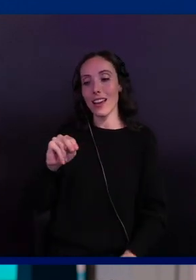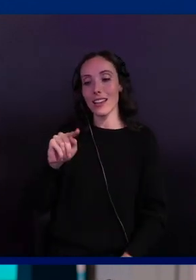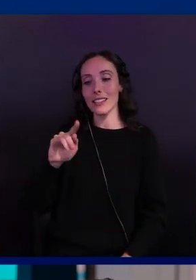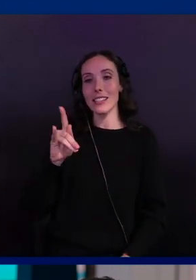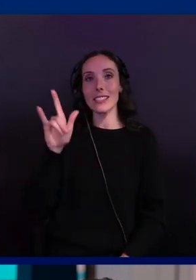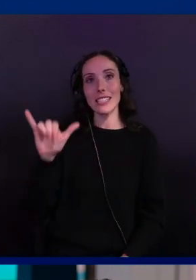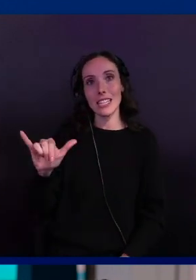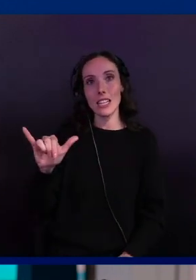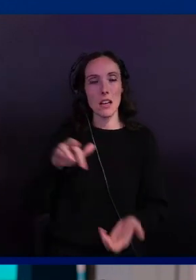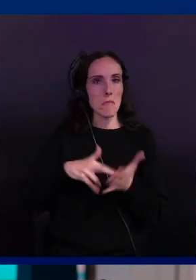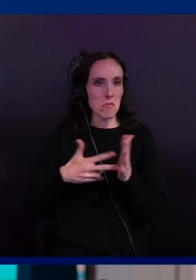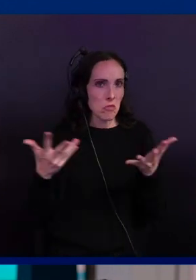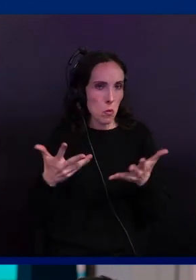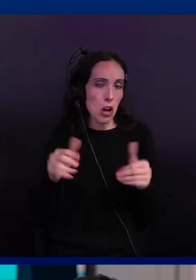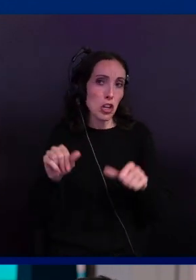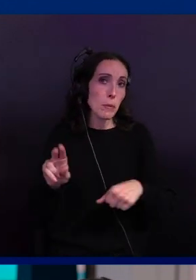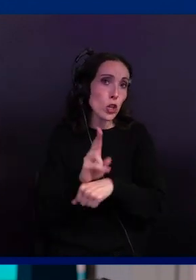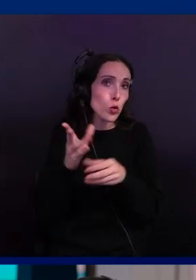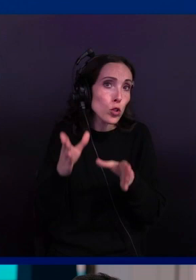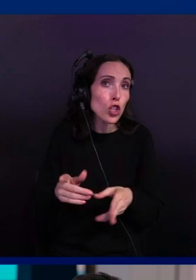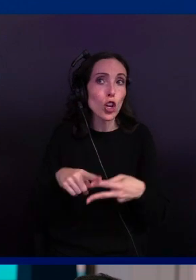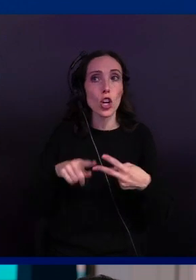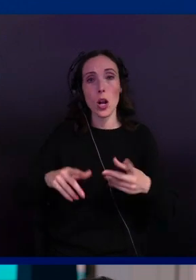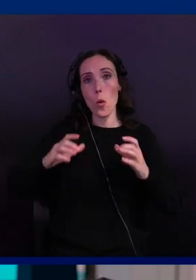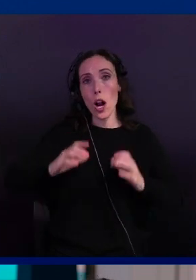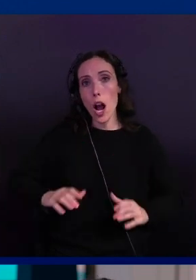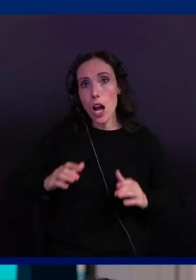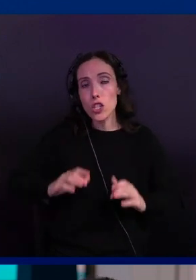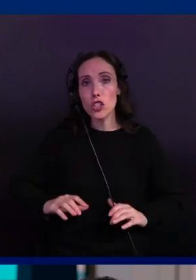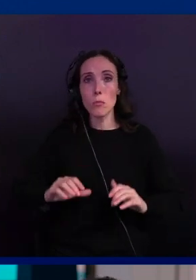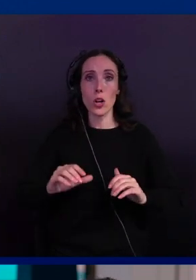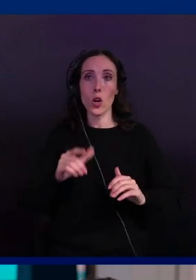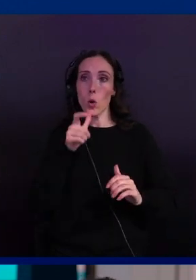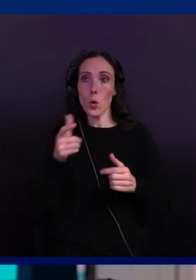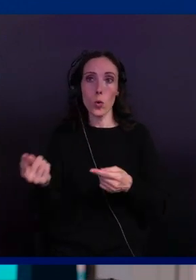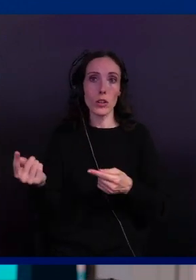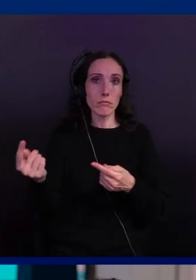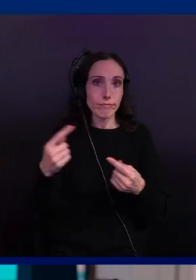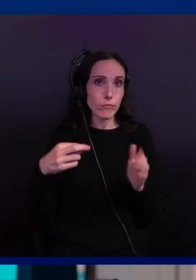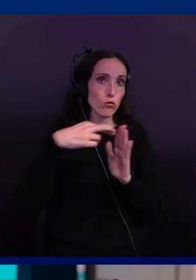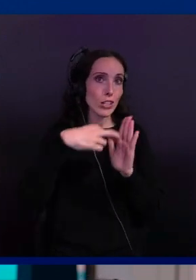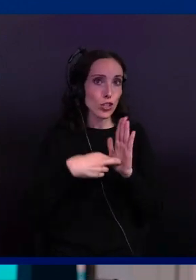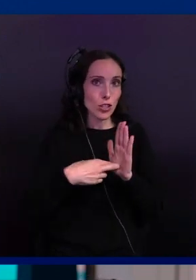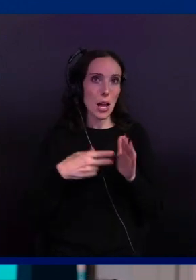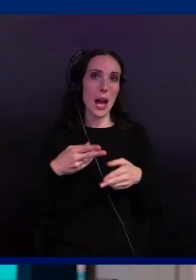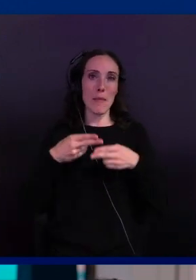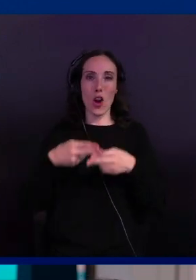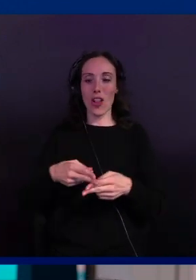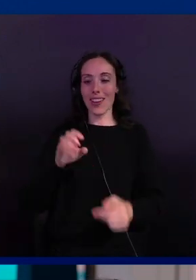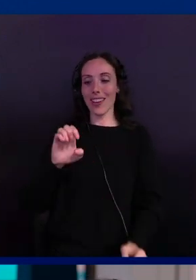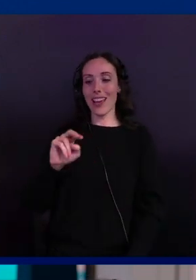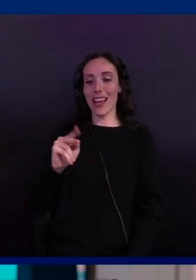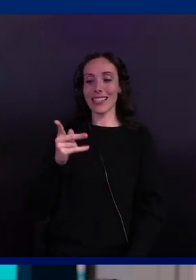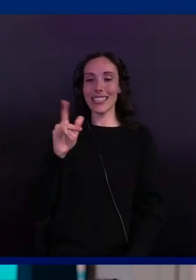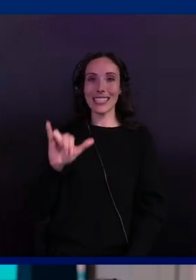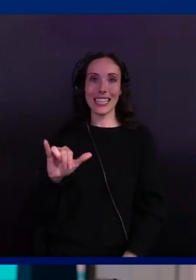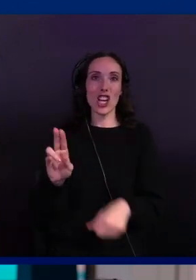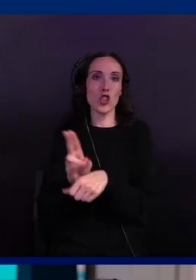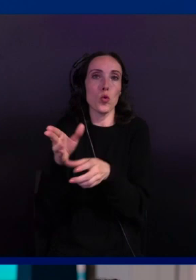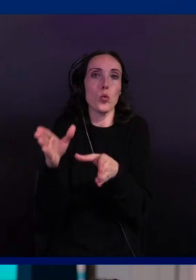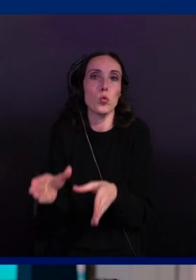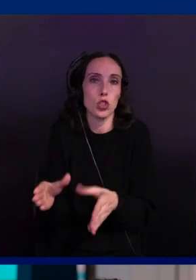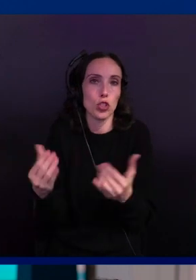what is that entity? It could be a user or a customer who is coming to the registration. I'm just calling as an entity as a user. And